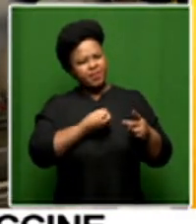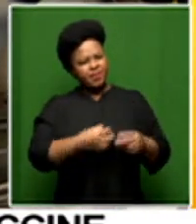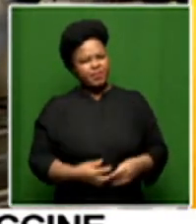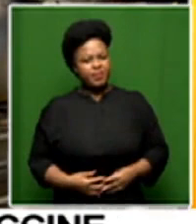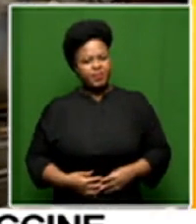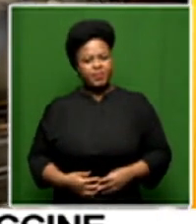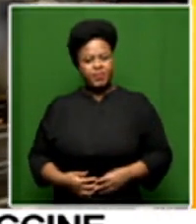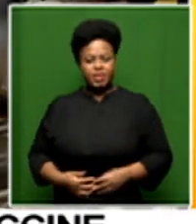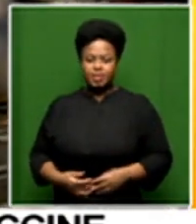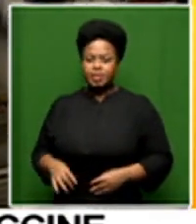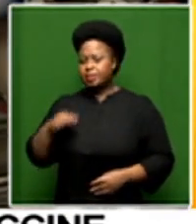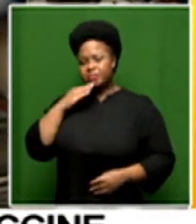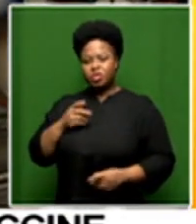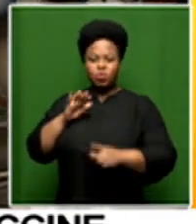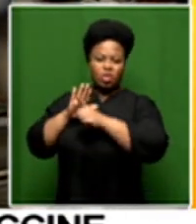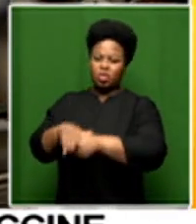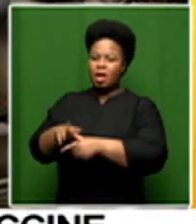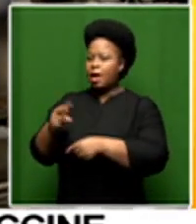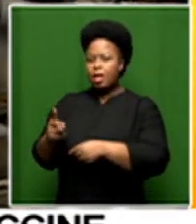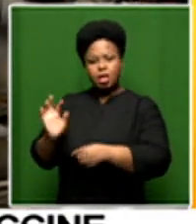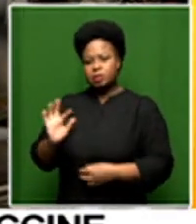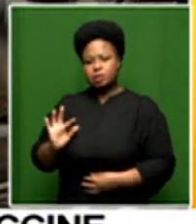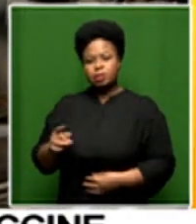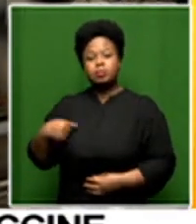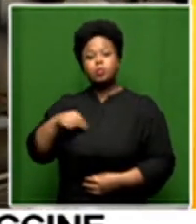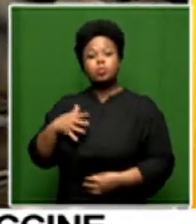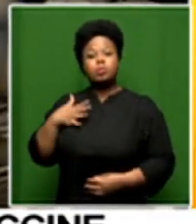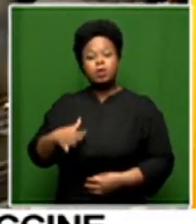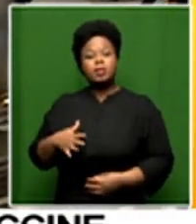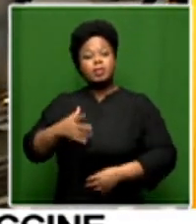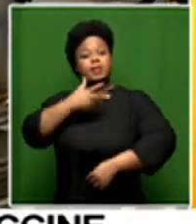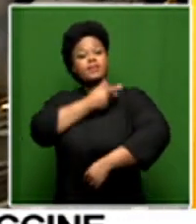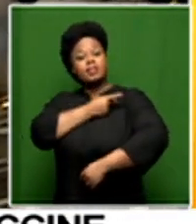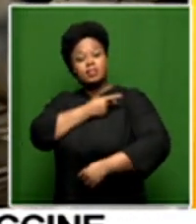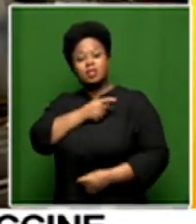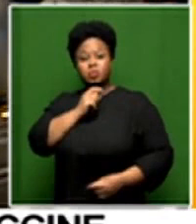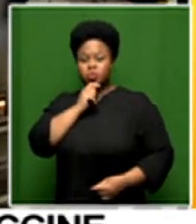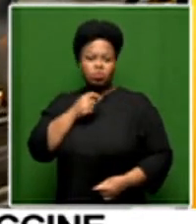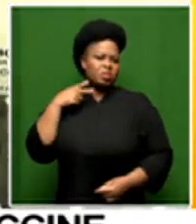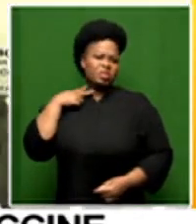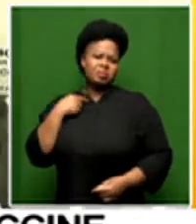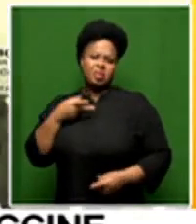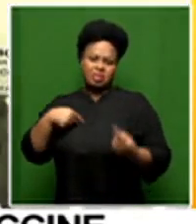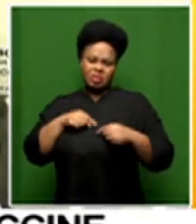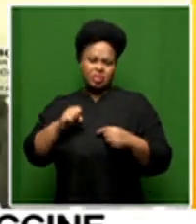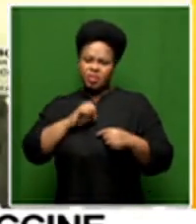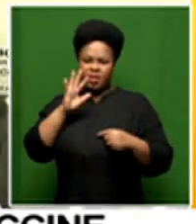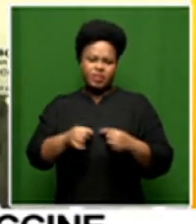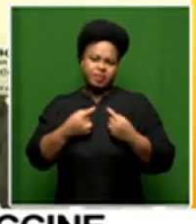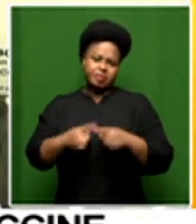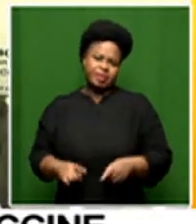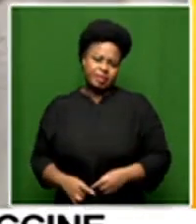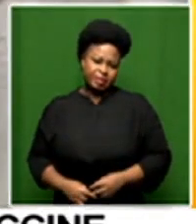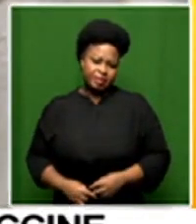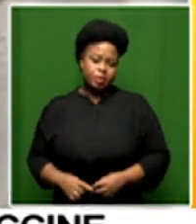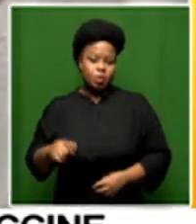not necessarily undermining other vaccines, but we want vaccines that will not disappoint South Africans